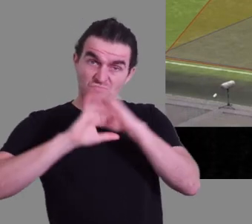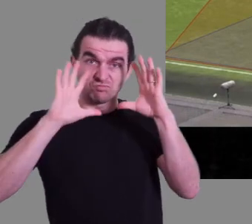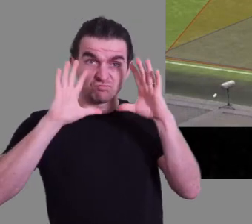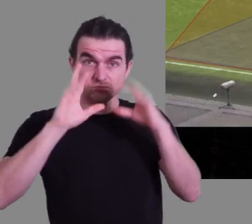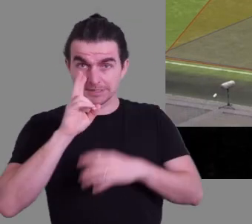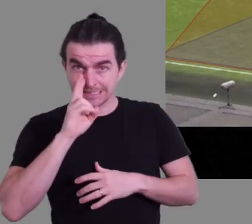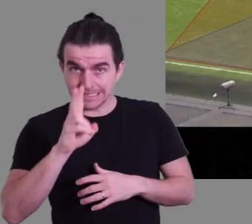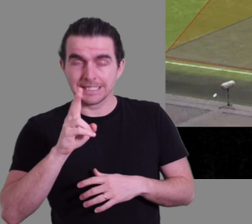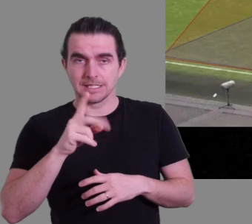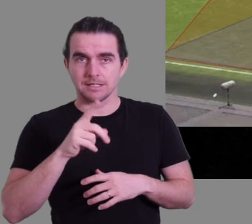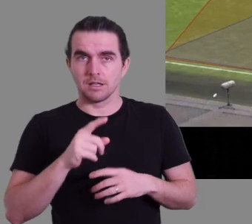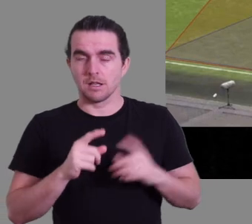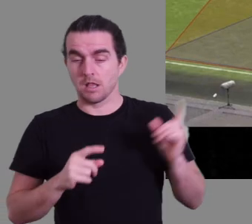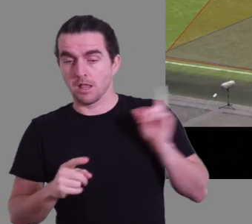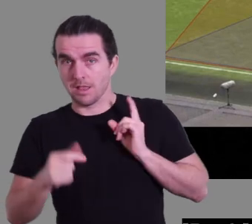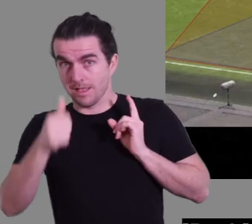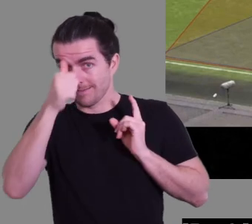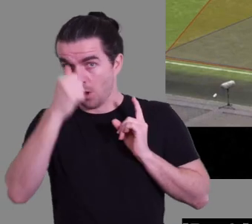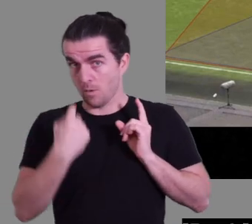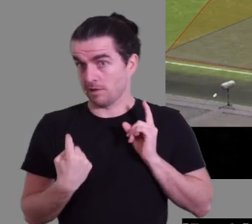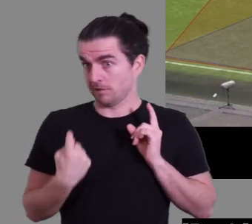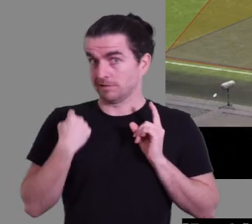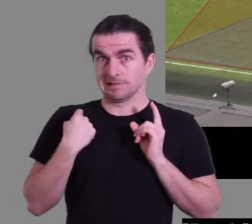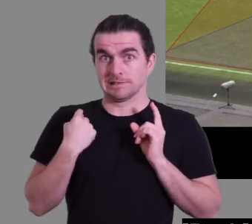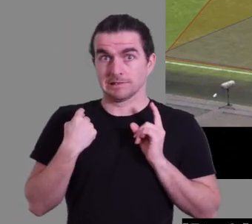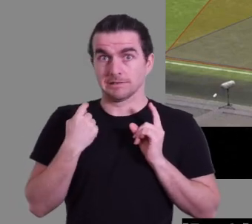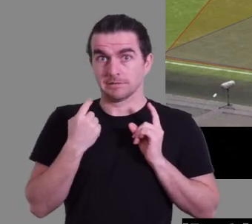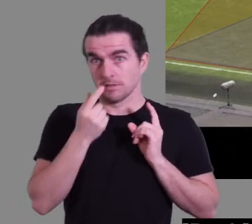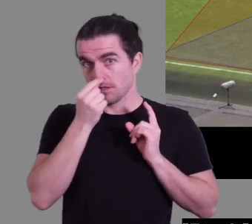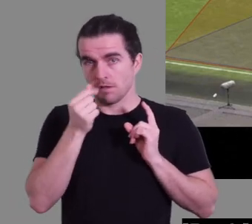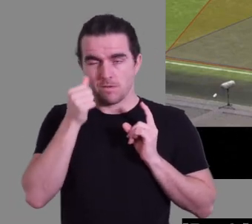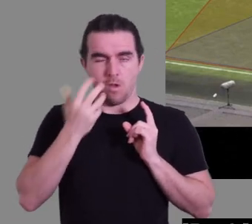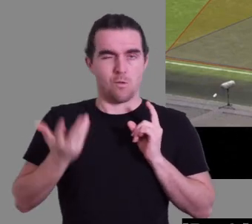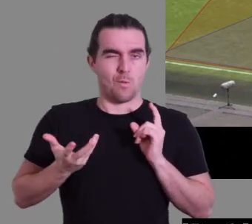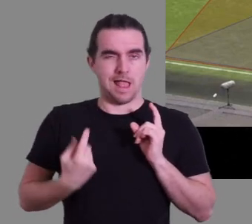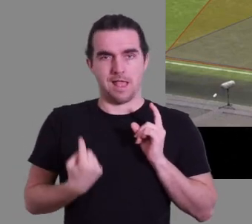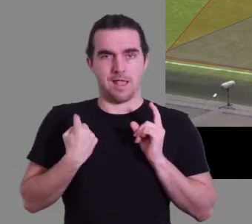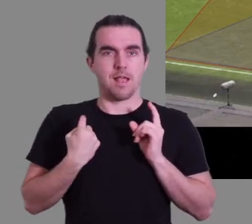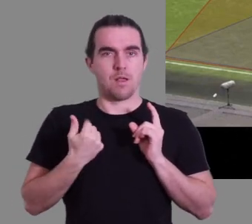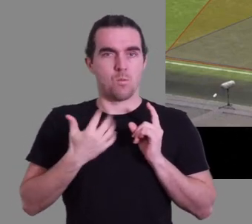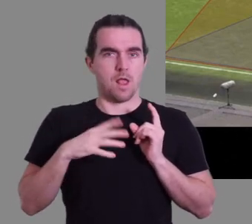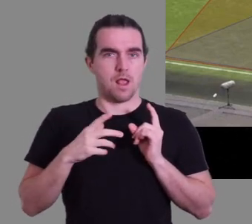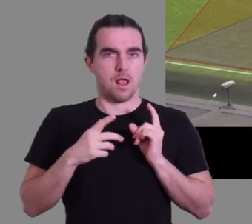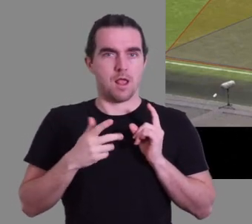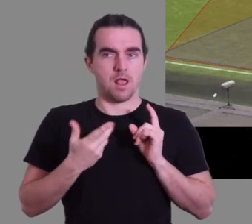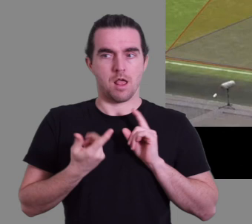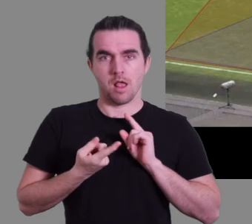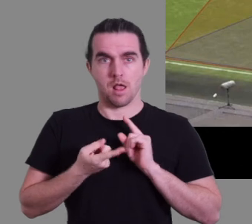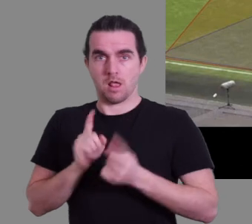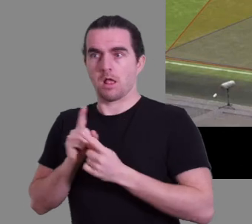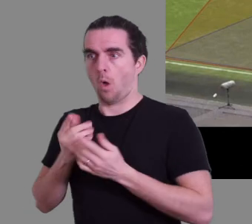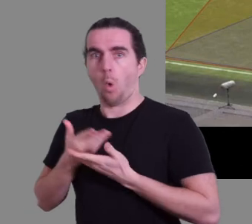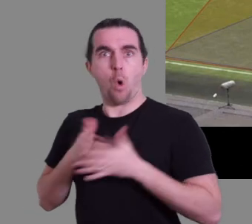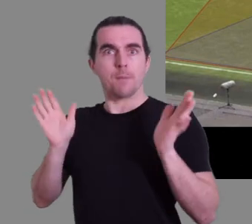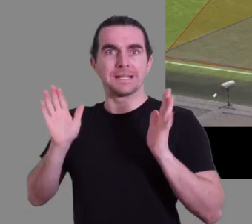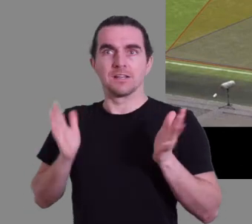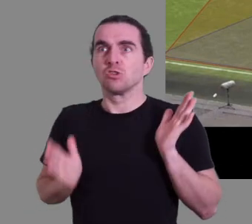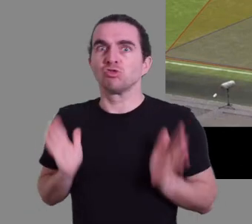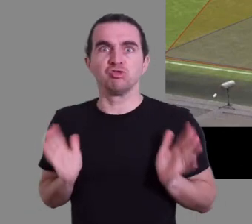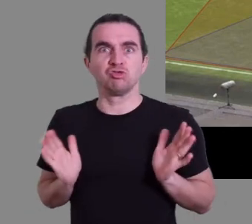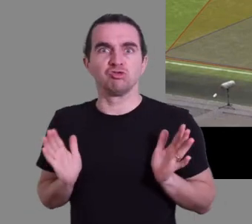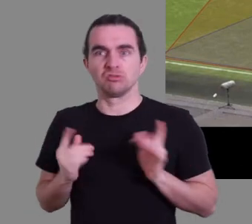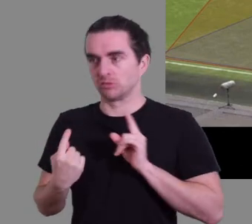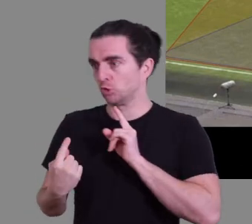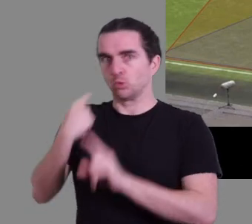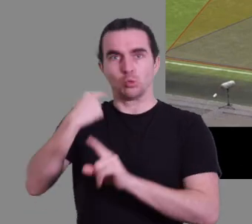He knows where the space is. Absolutely, he's got a feeling where the space is. He knows where the open space is. He also